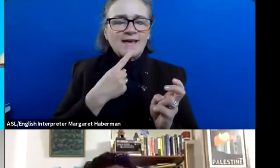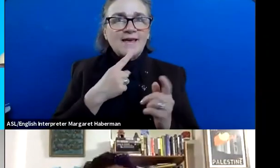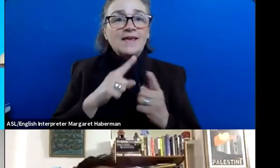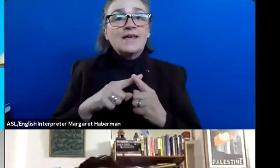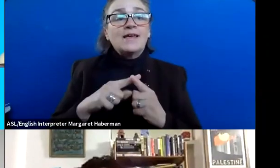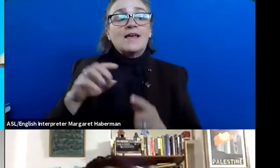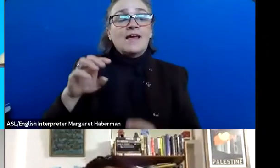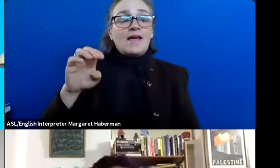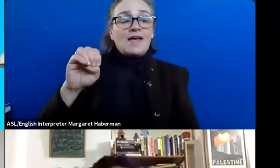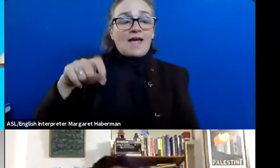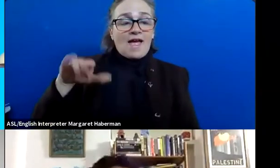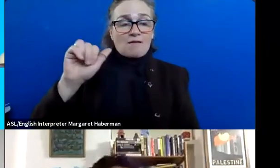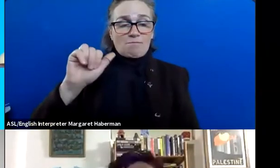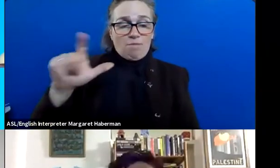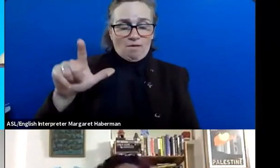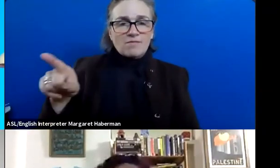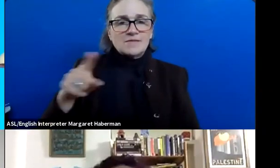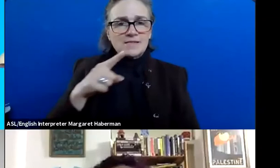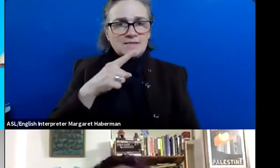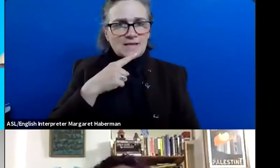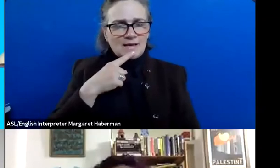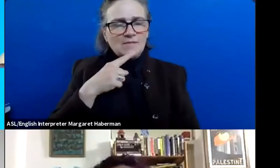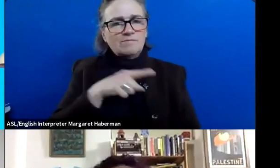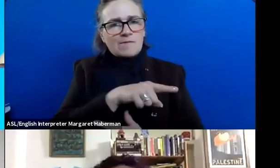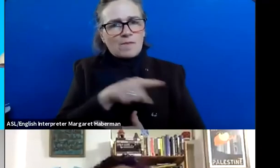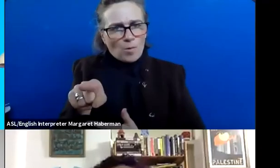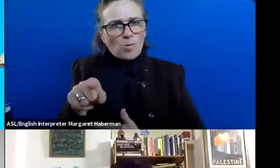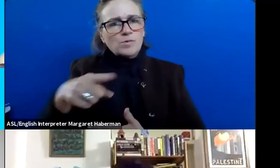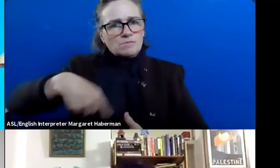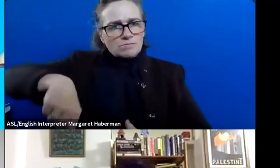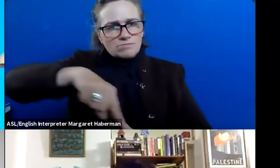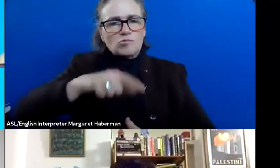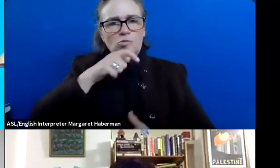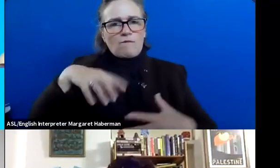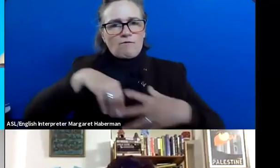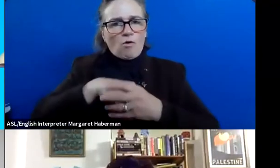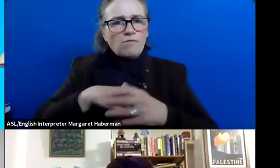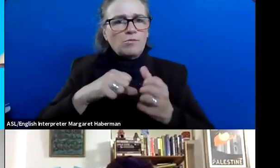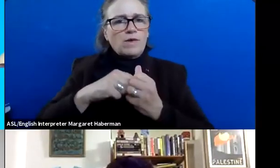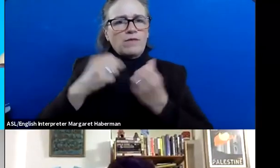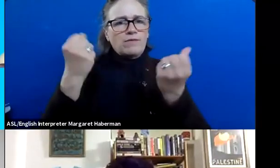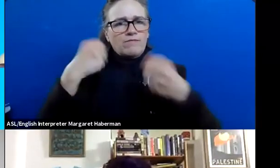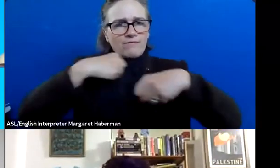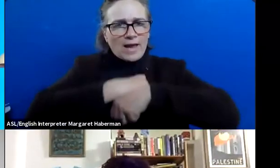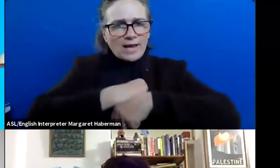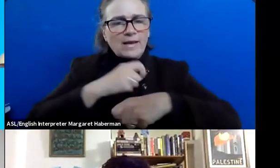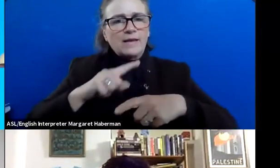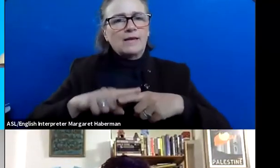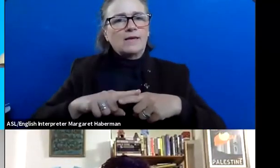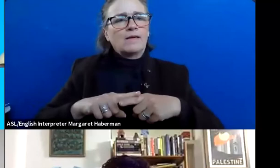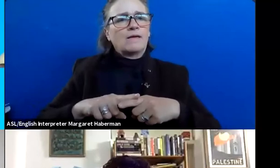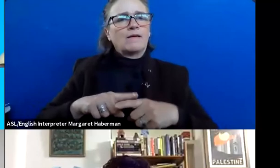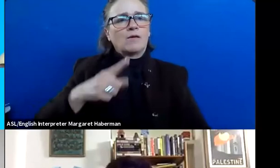Dr. Eqbal is talking about how those of us engaged in the struggle and resistance need to always keep in